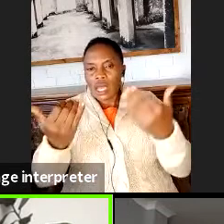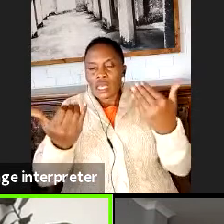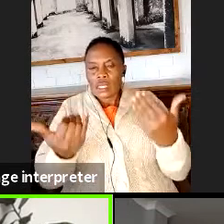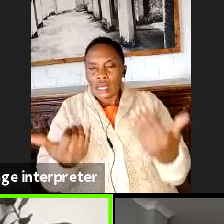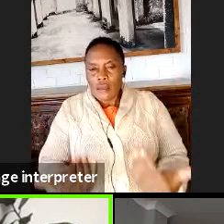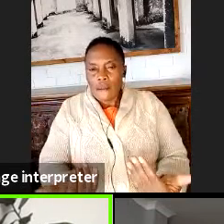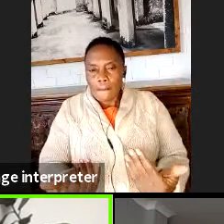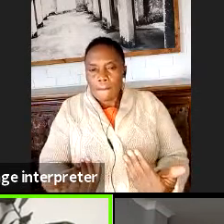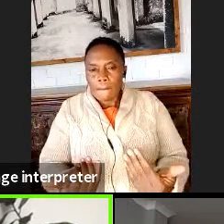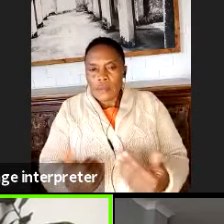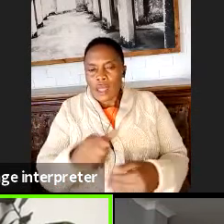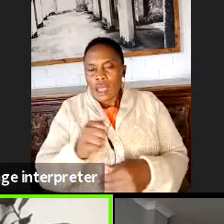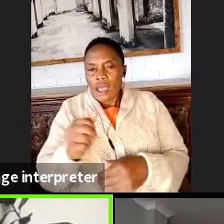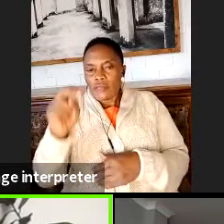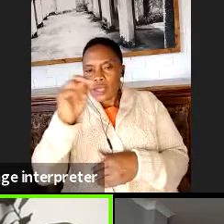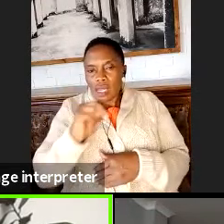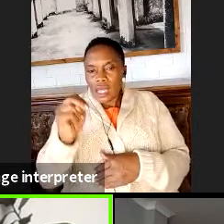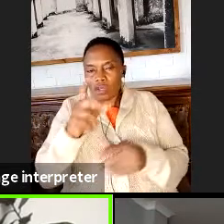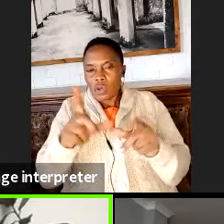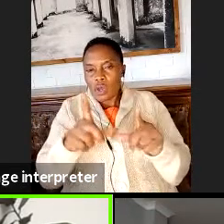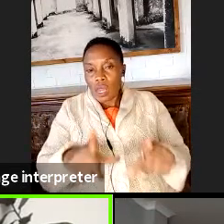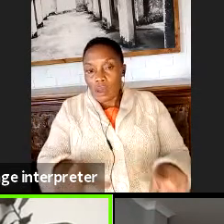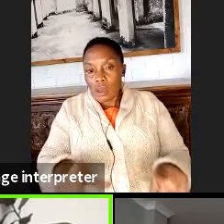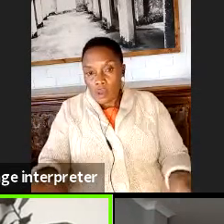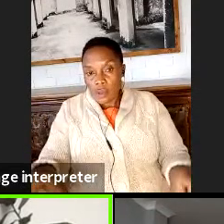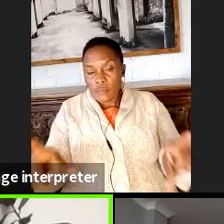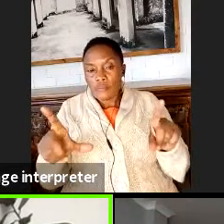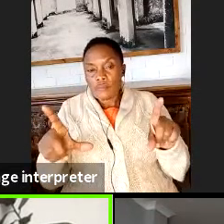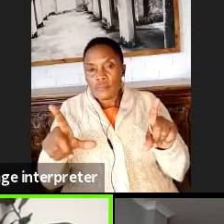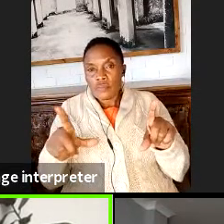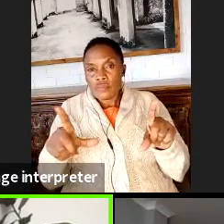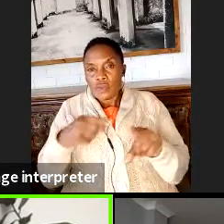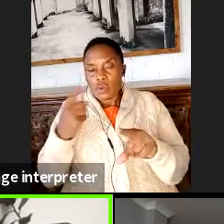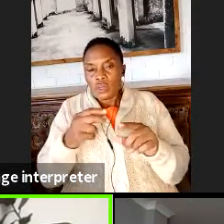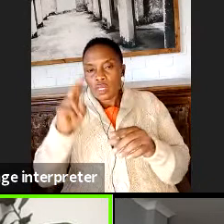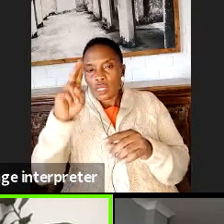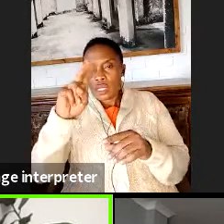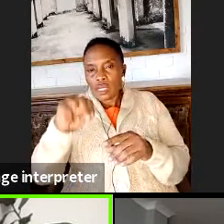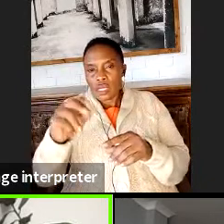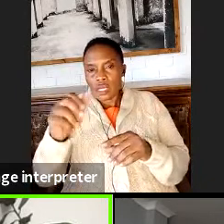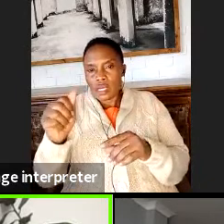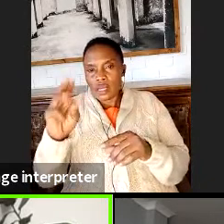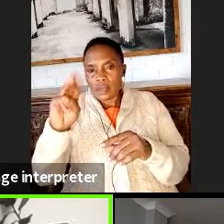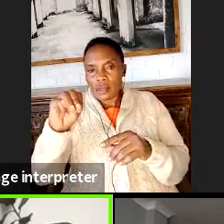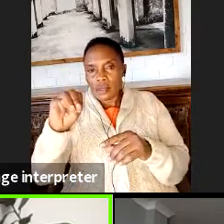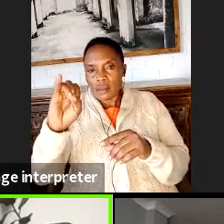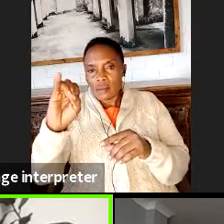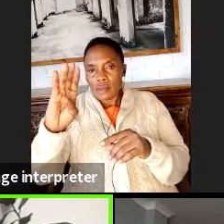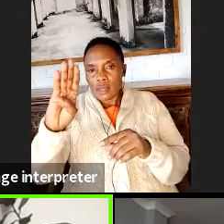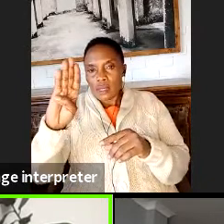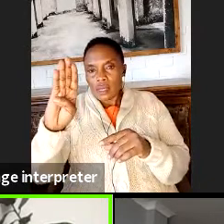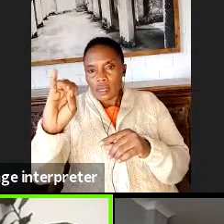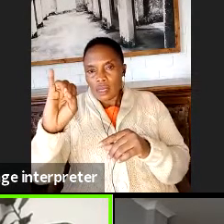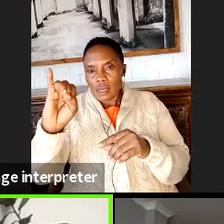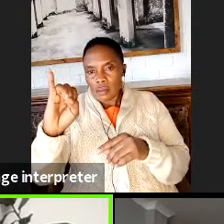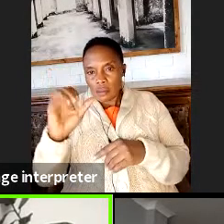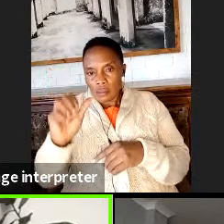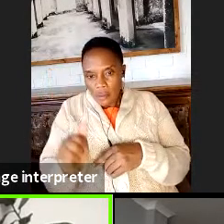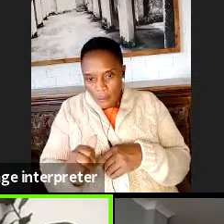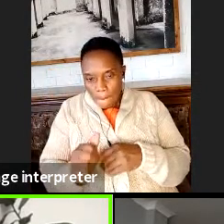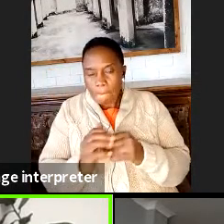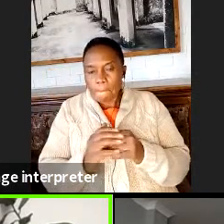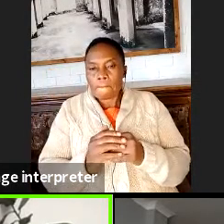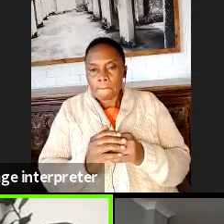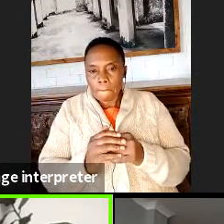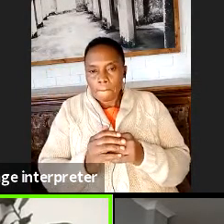have Nashilongo Gervasius, who is based in Namibia. Nashilongo is a digital